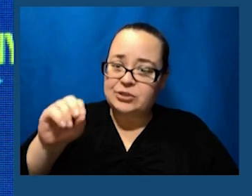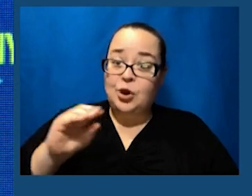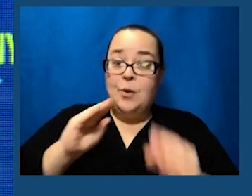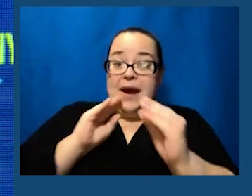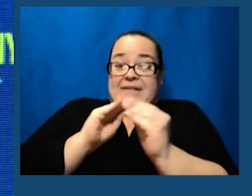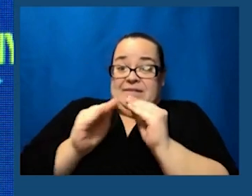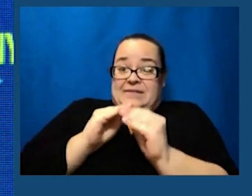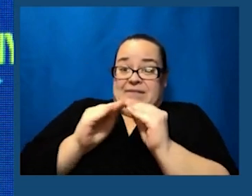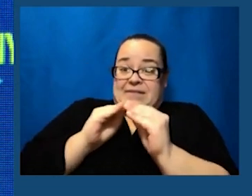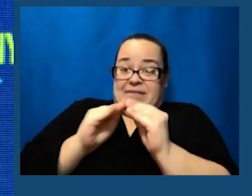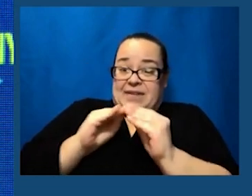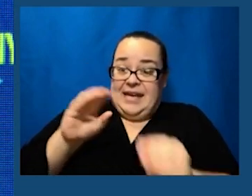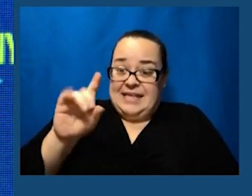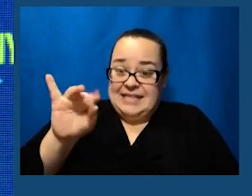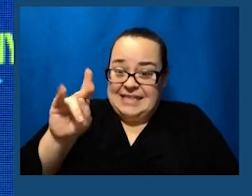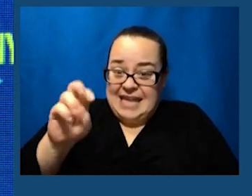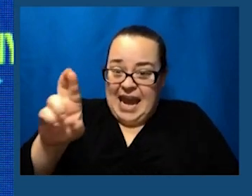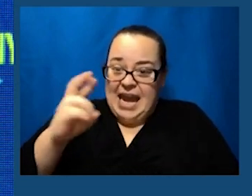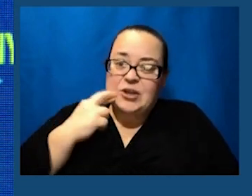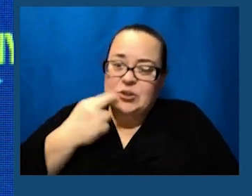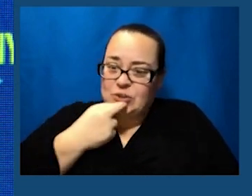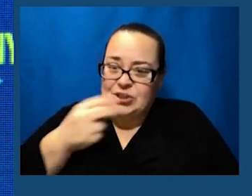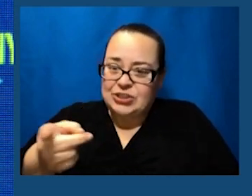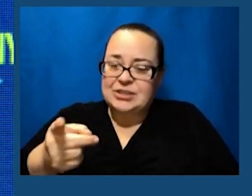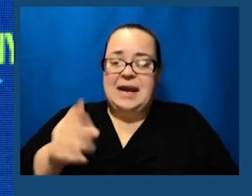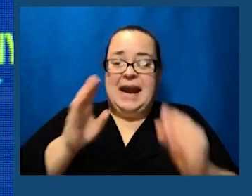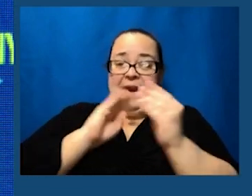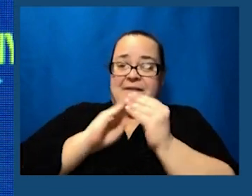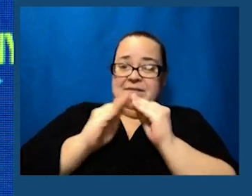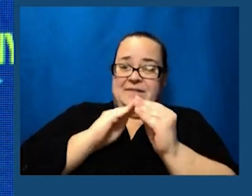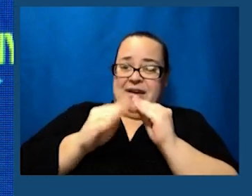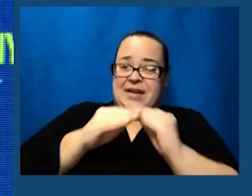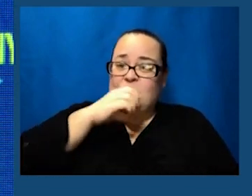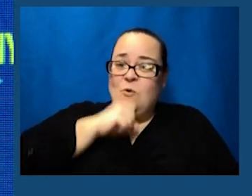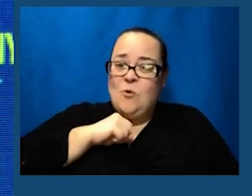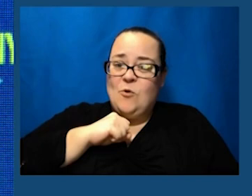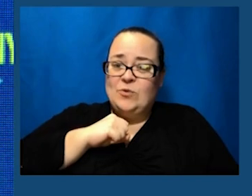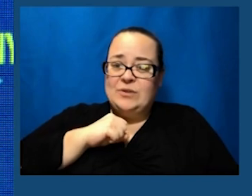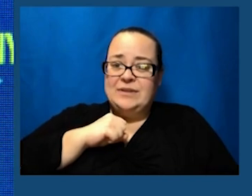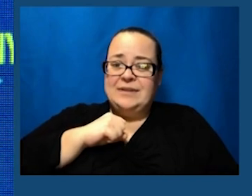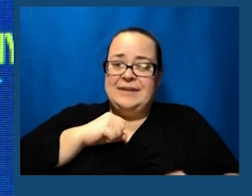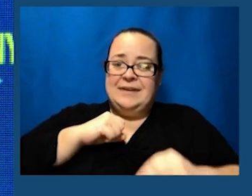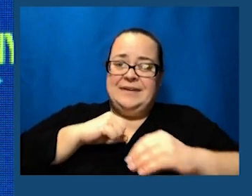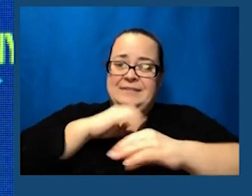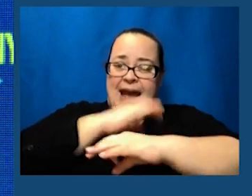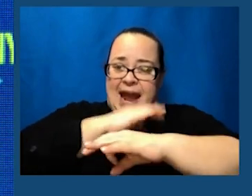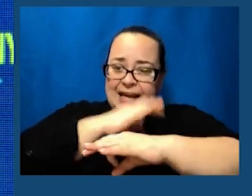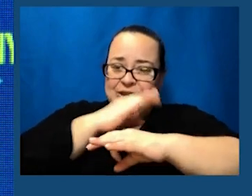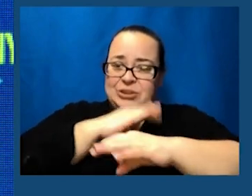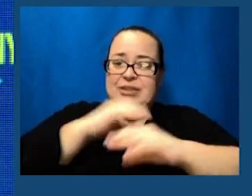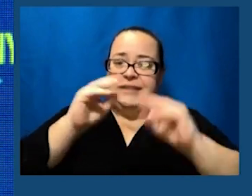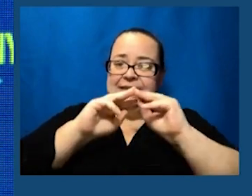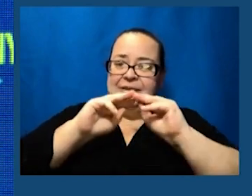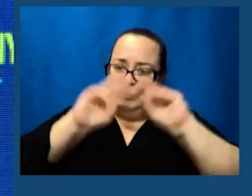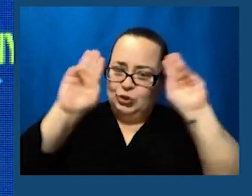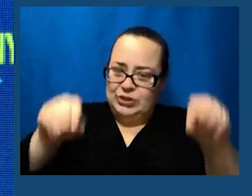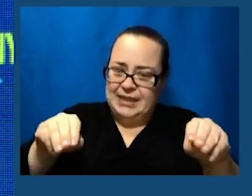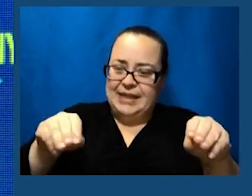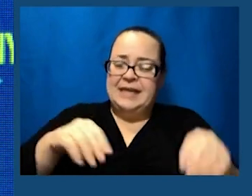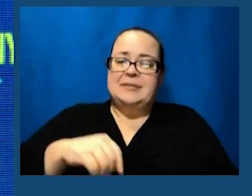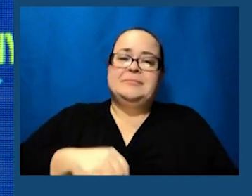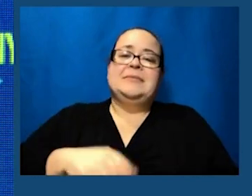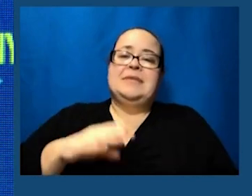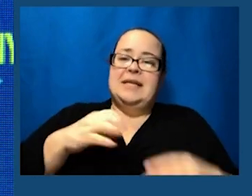turn old, neglected factories into museums and give them new life. residential opportunities, so people can live downtown and